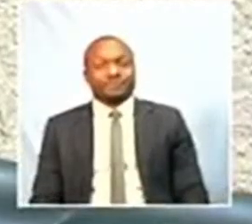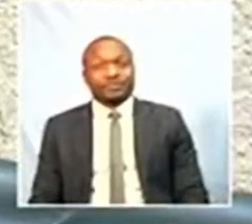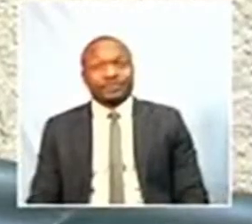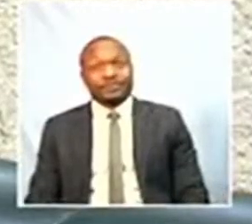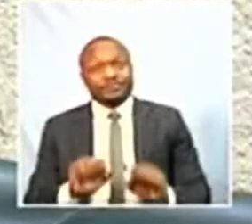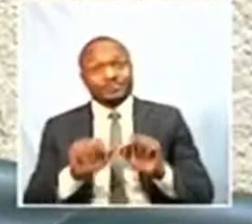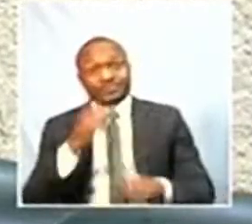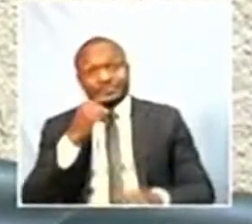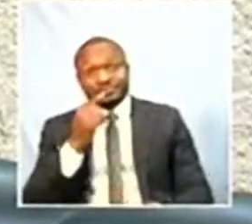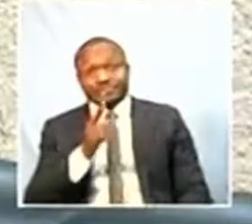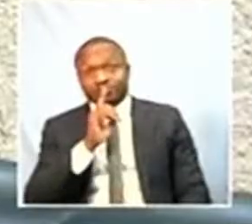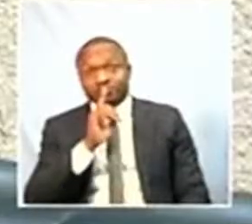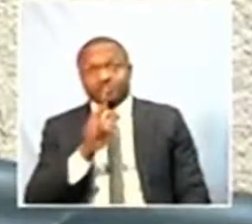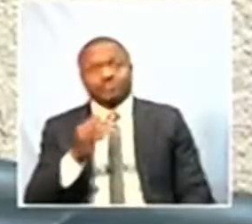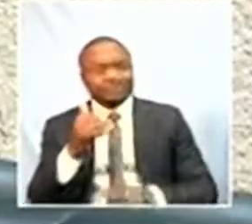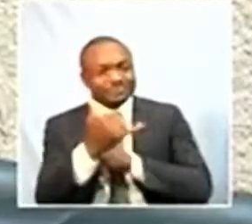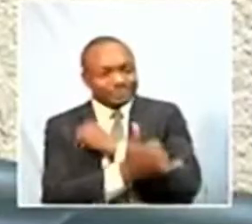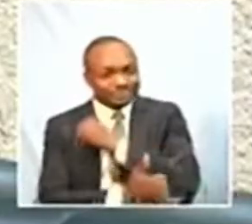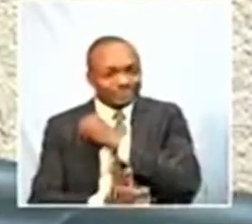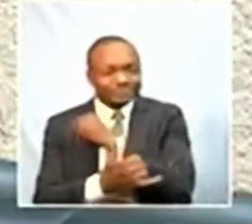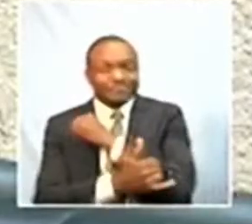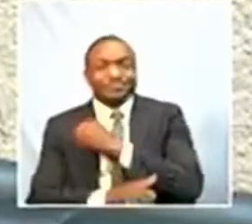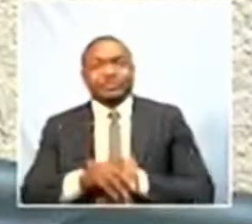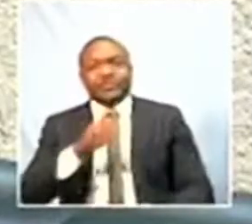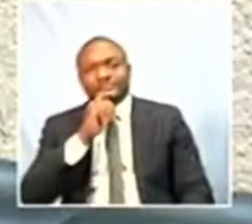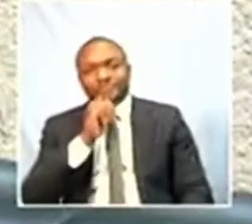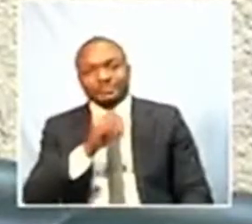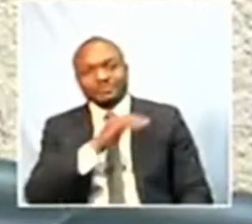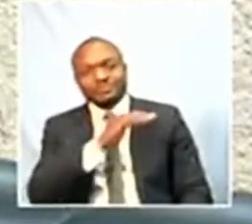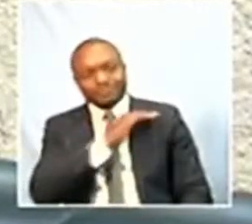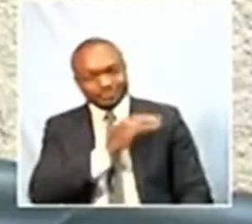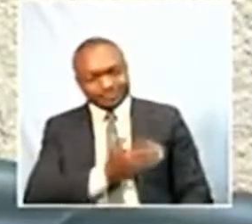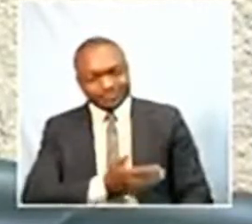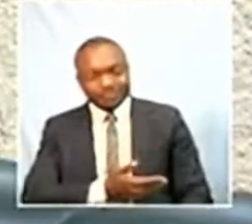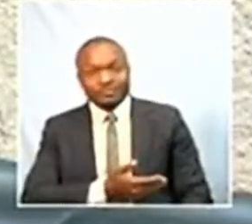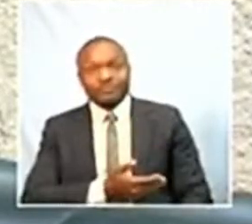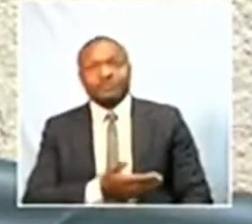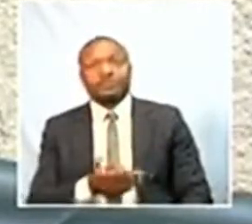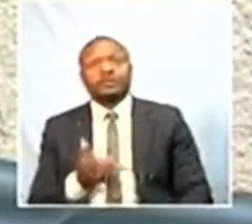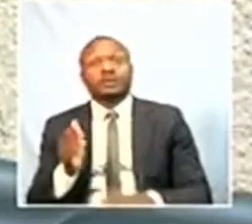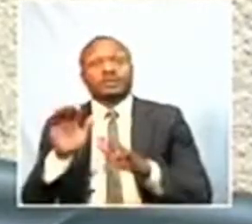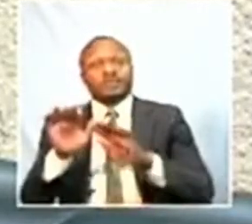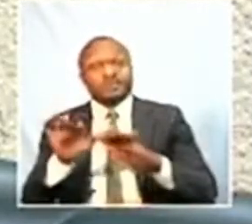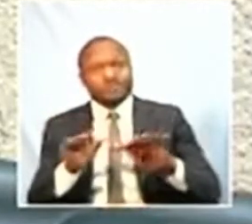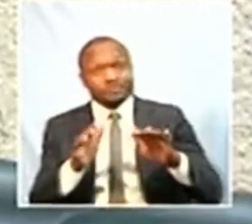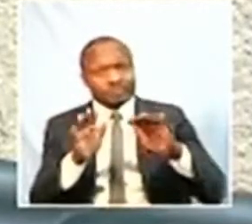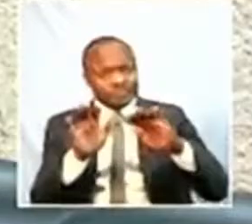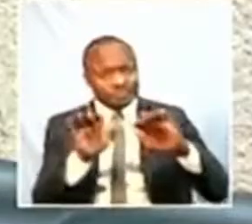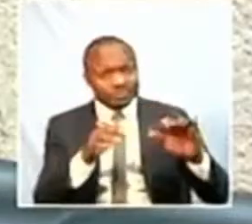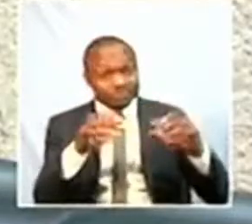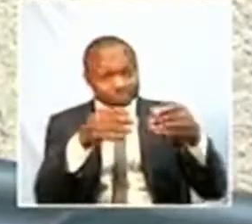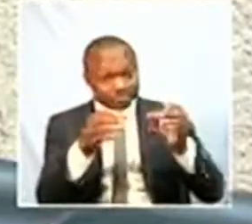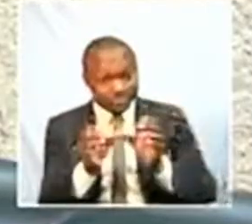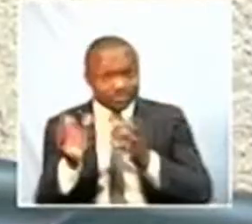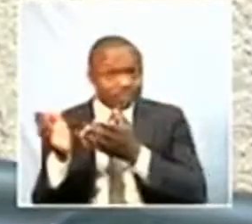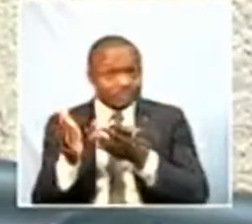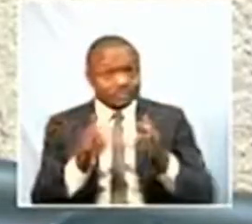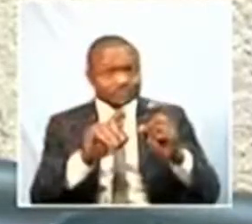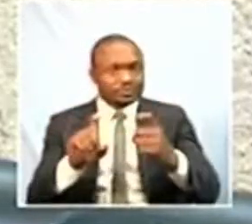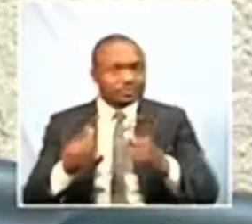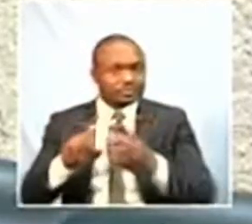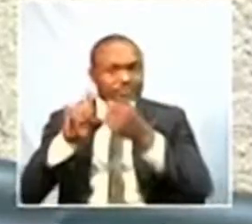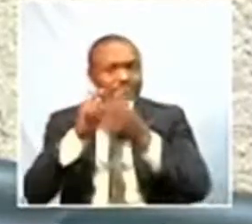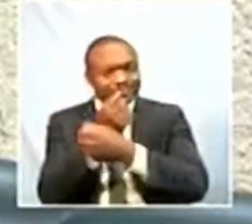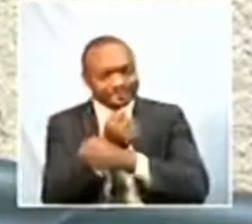really say, indeed, country, men, and women. Chimwemwe constituency today brings to you challenges,